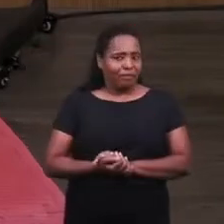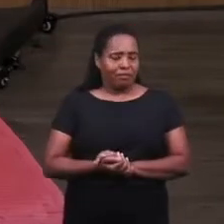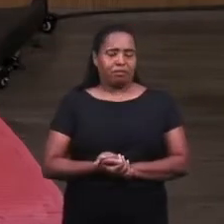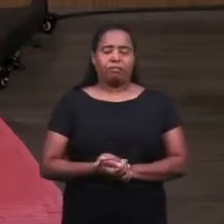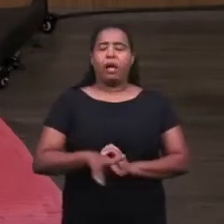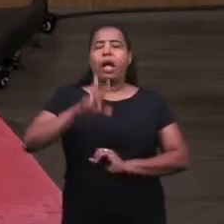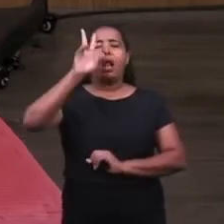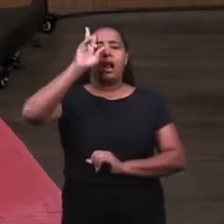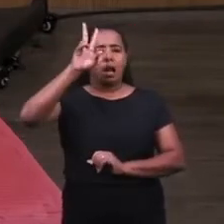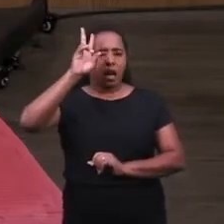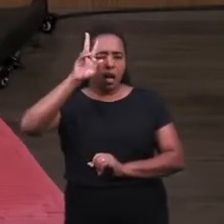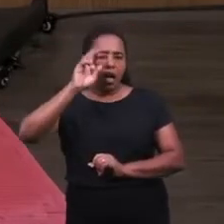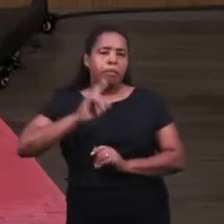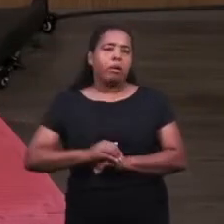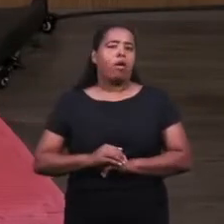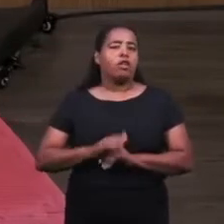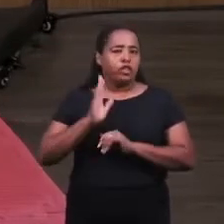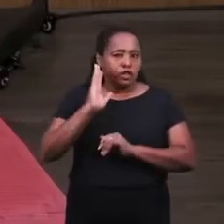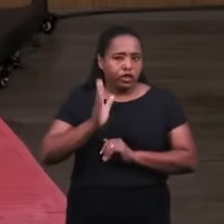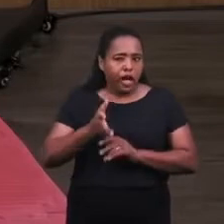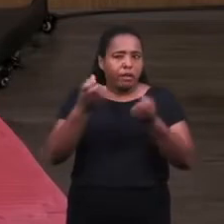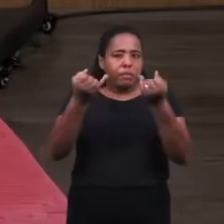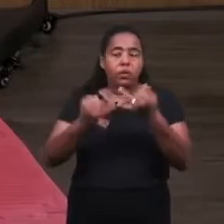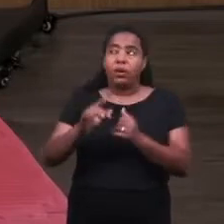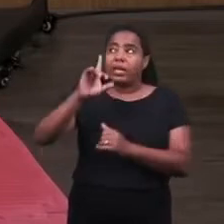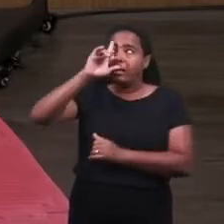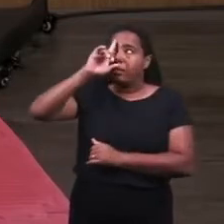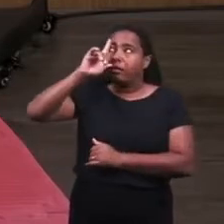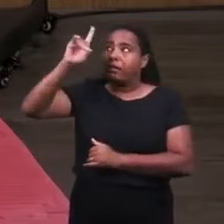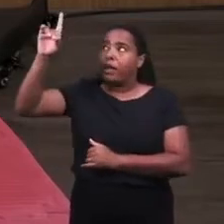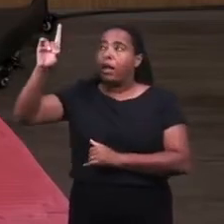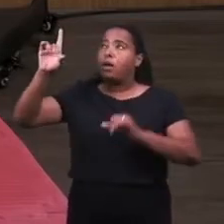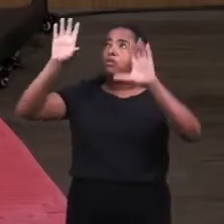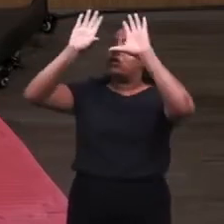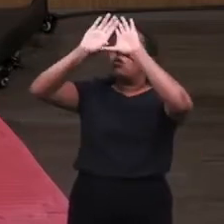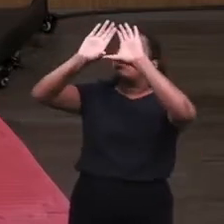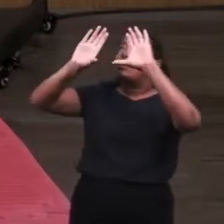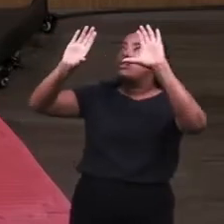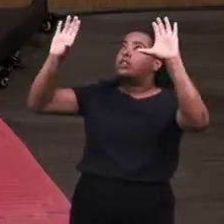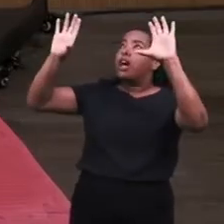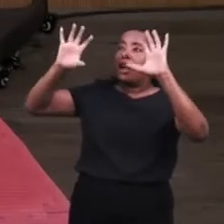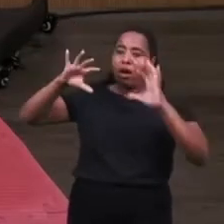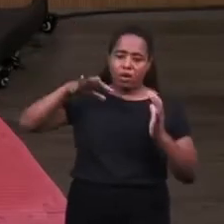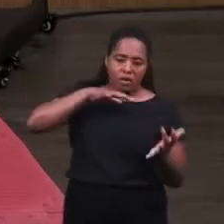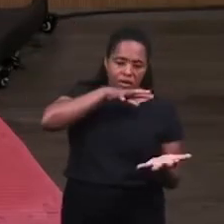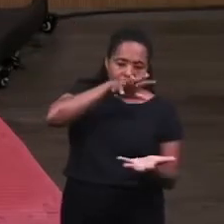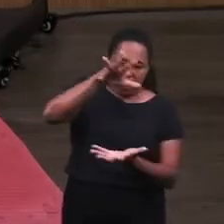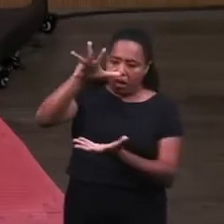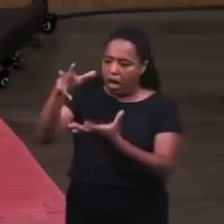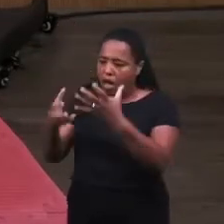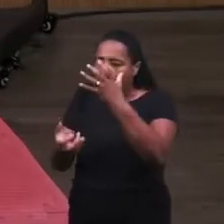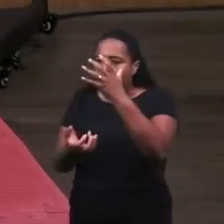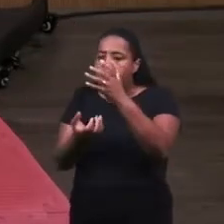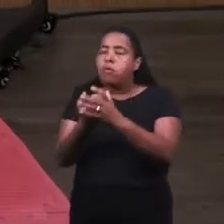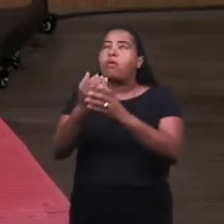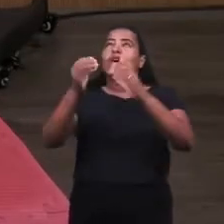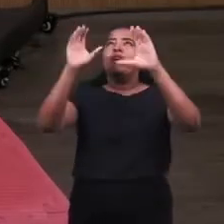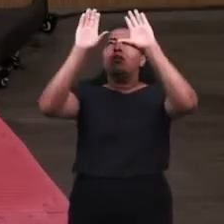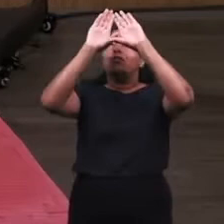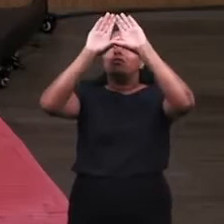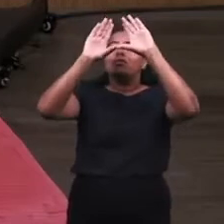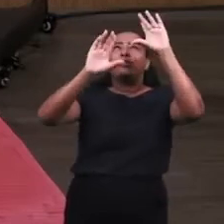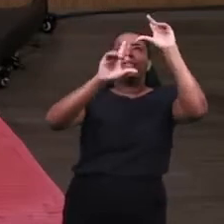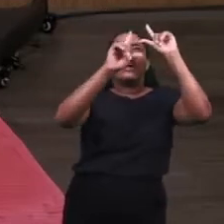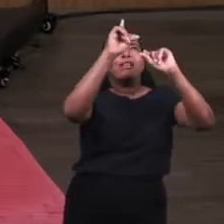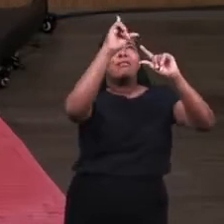When God created heavens and earth, he also created the stars that shine in the